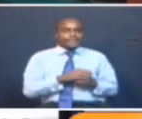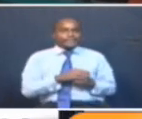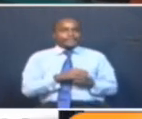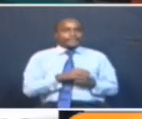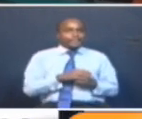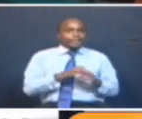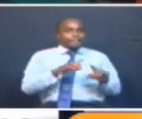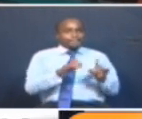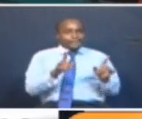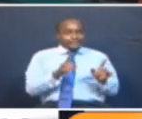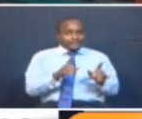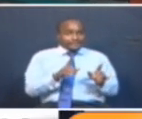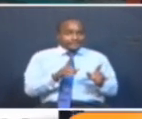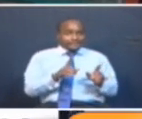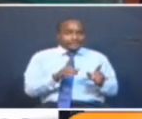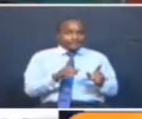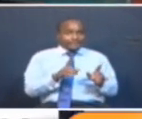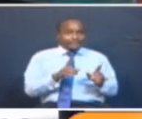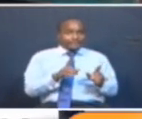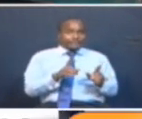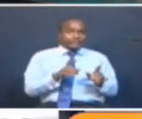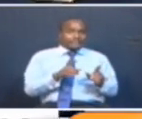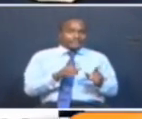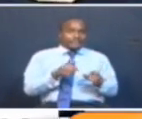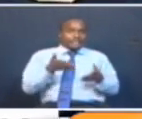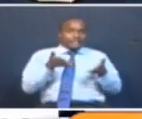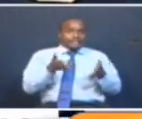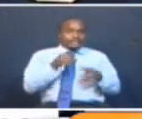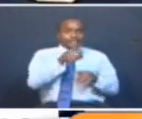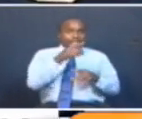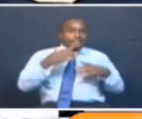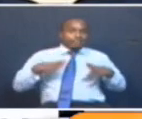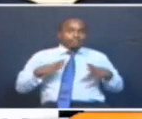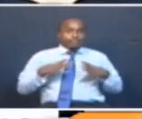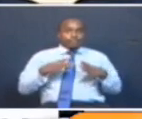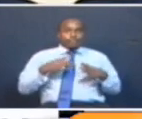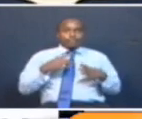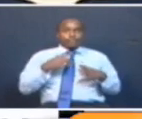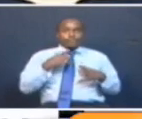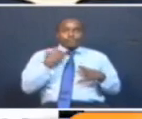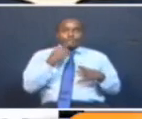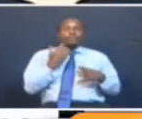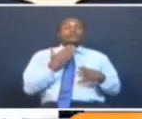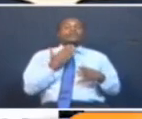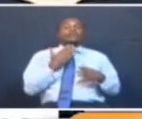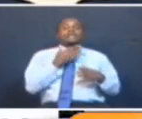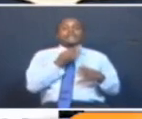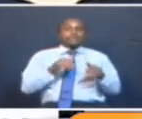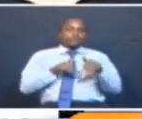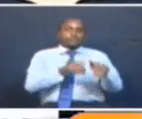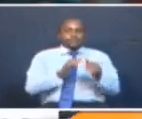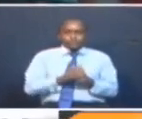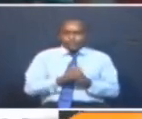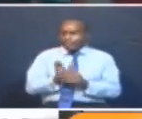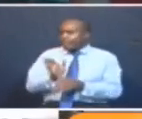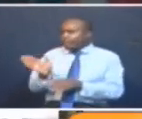But I think that at least these are the types of the people that I'd like to really follow. Yeah. Obama said something